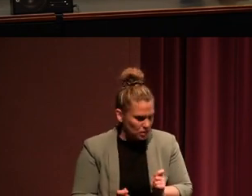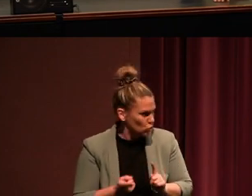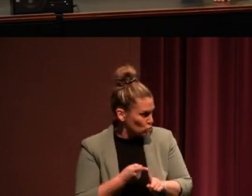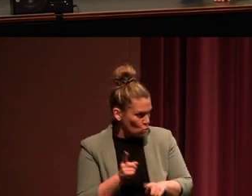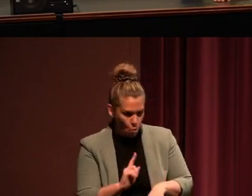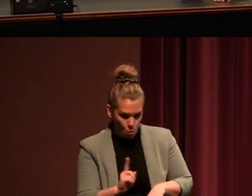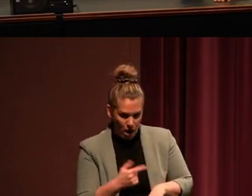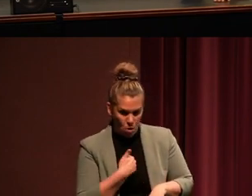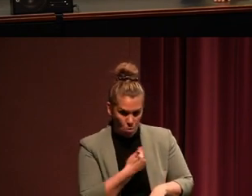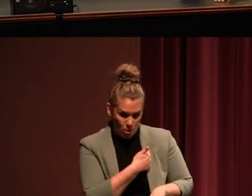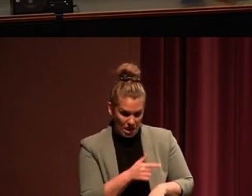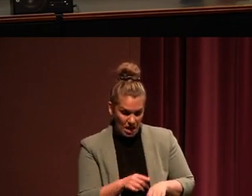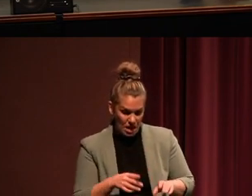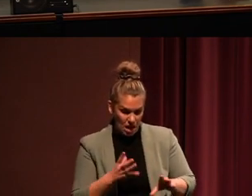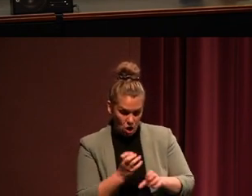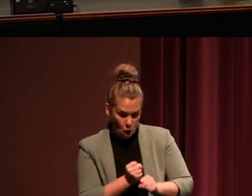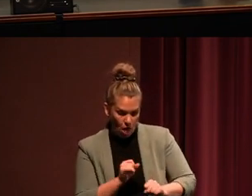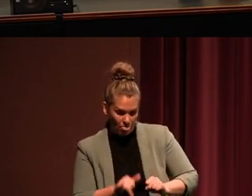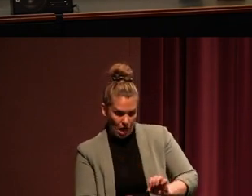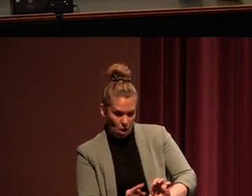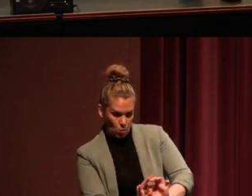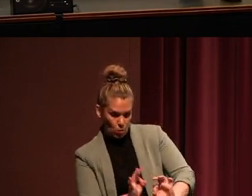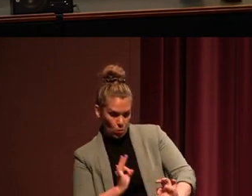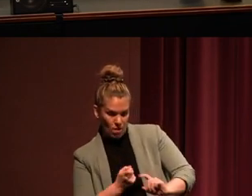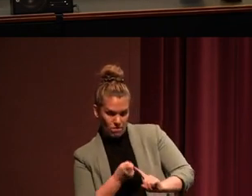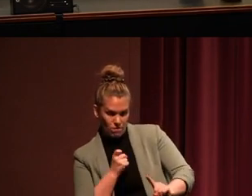it all the way down to mineral soil.